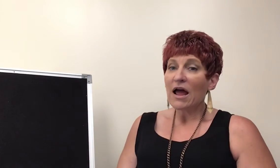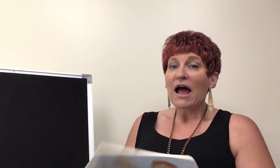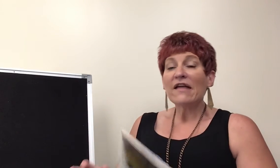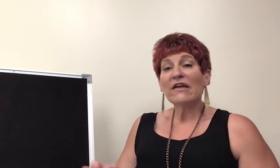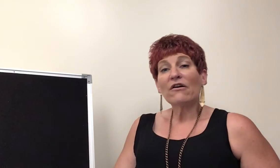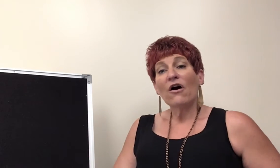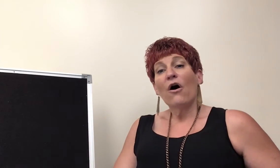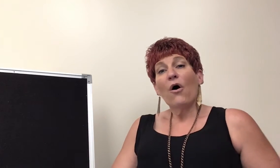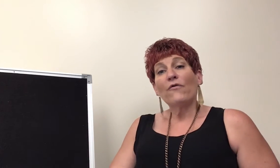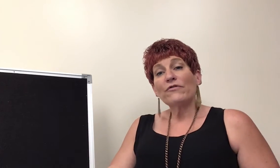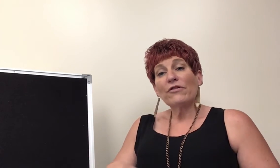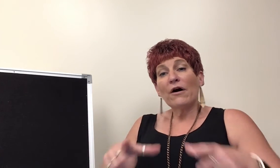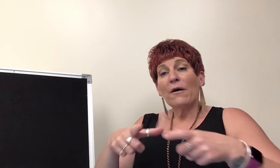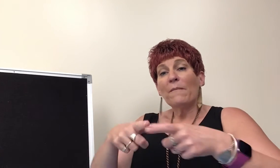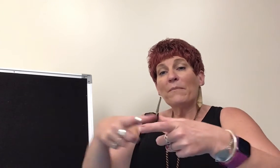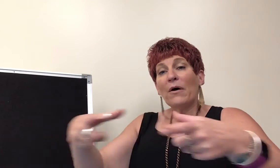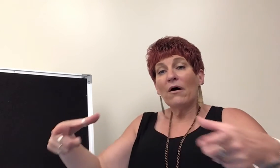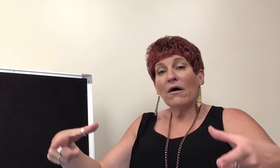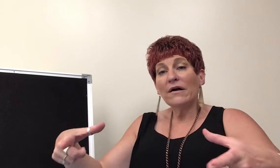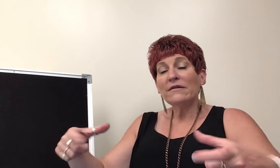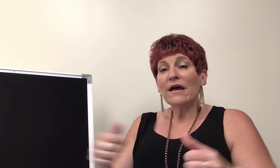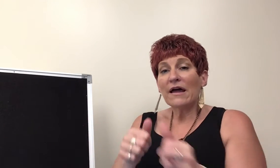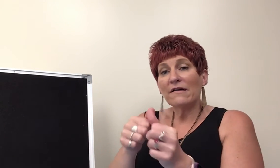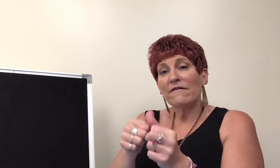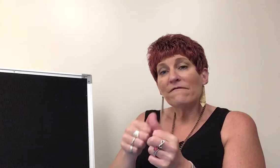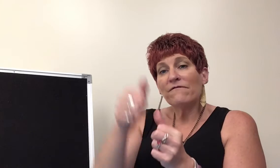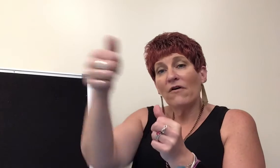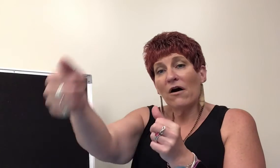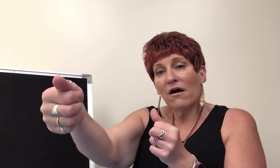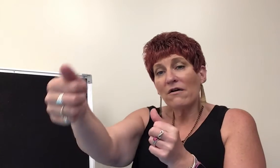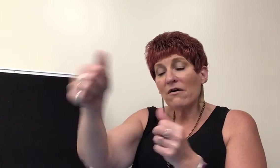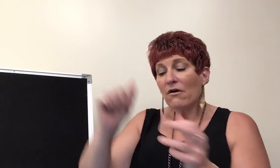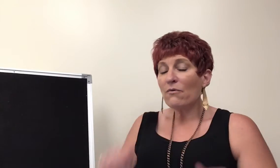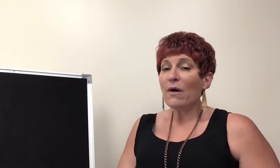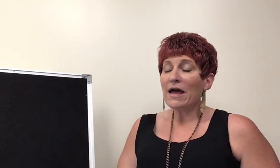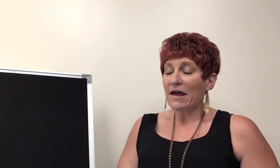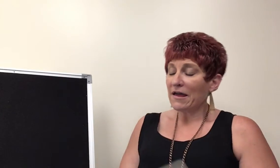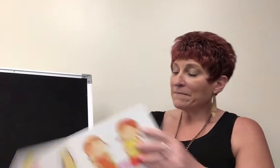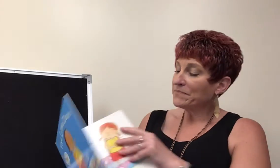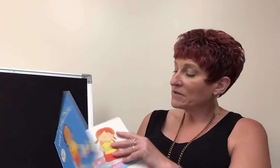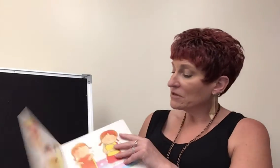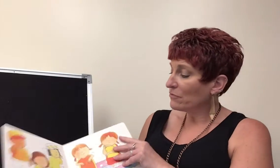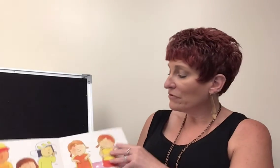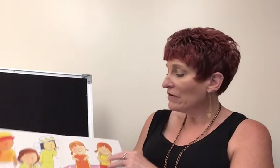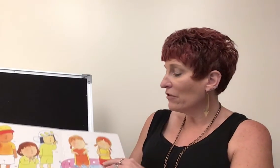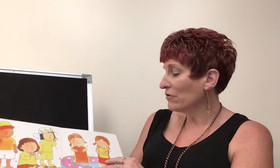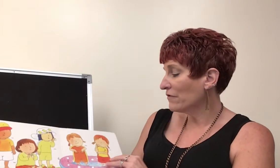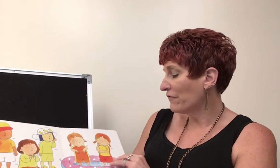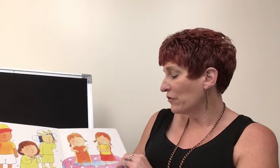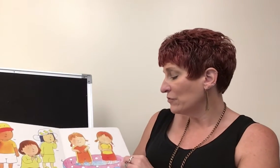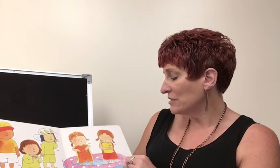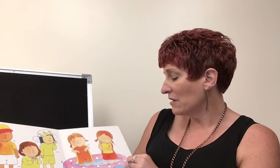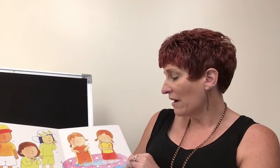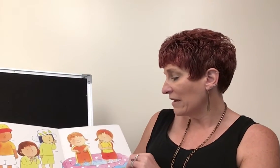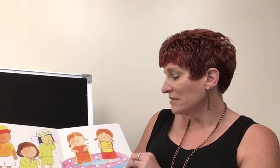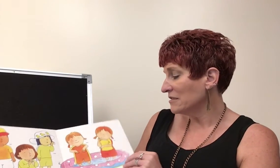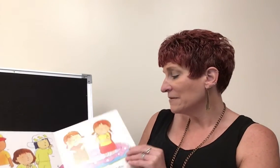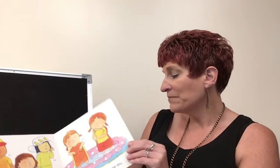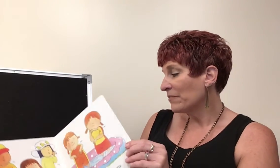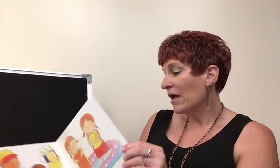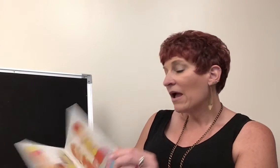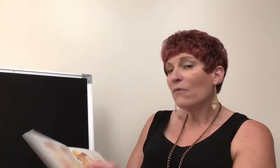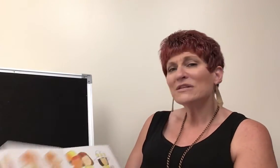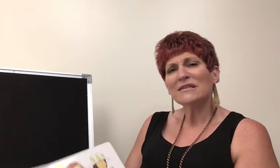So, and they're over the pond and far away. So we learned a few